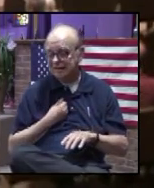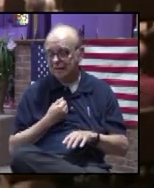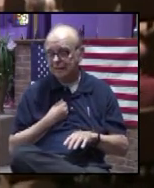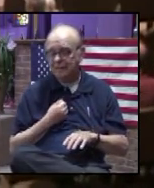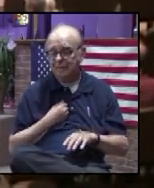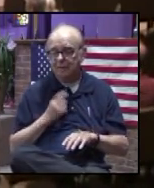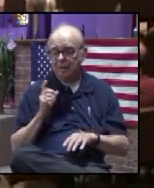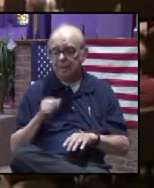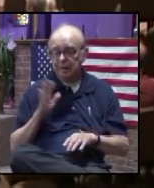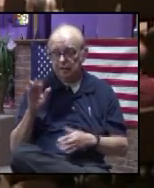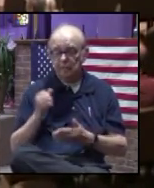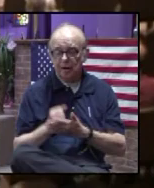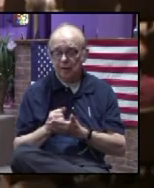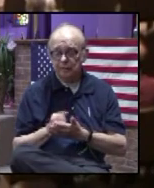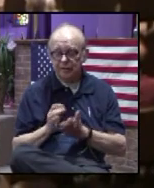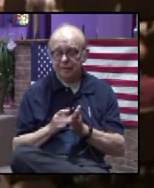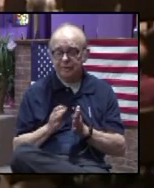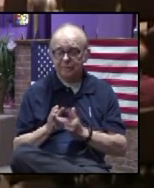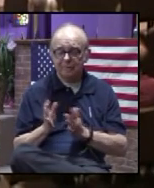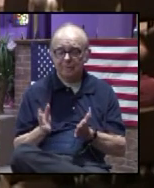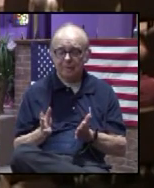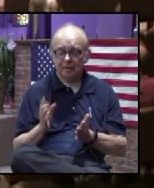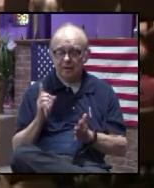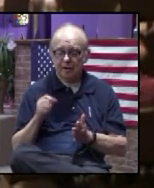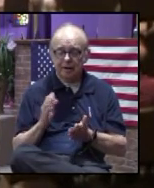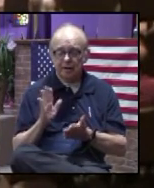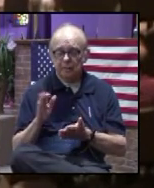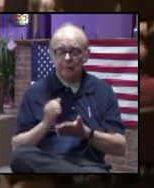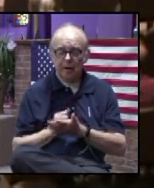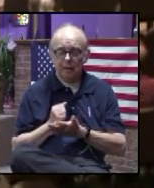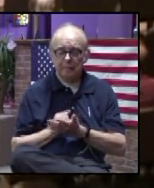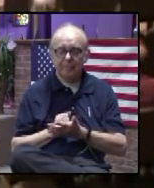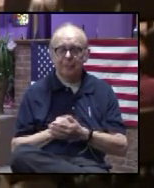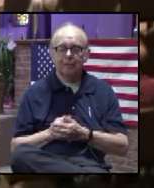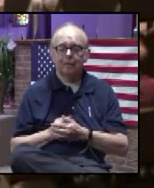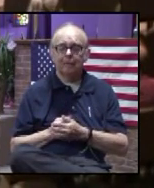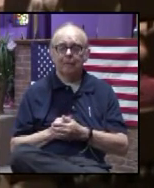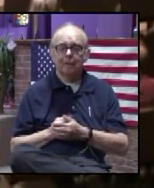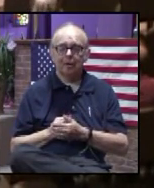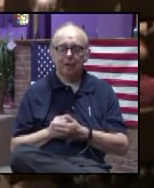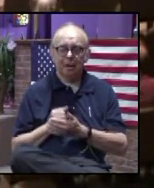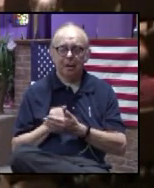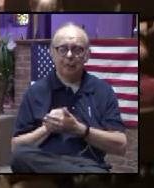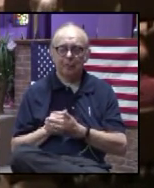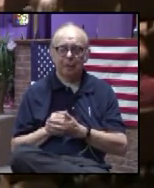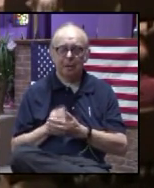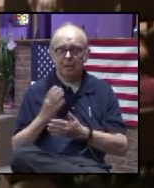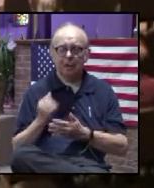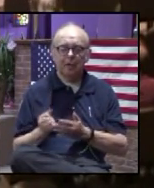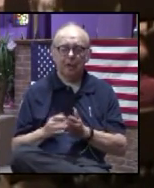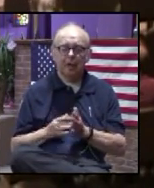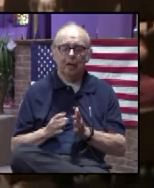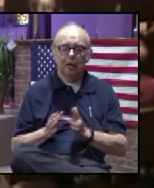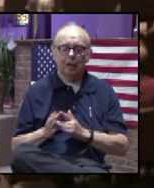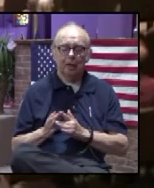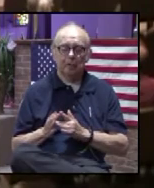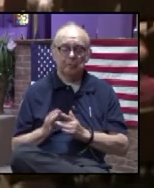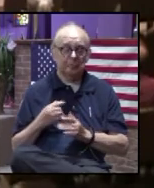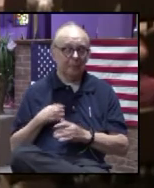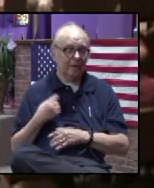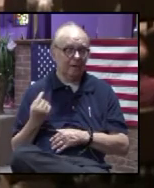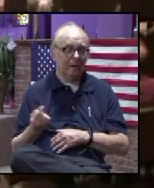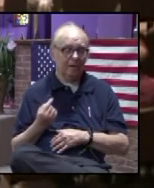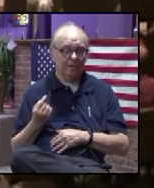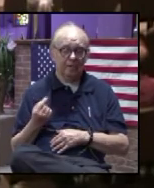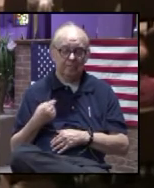I need your help. I need your help. because Jesus by myself,